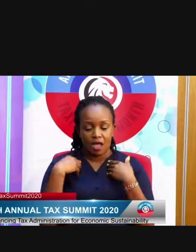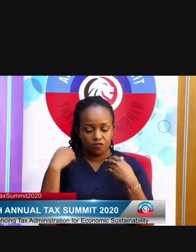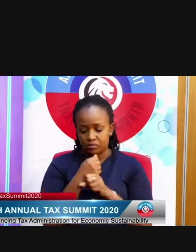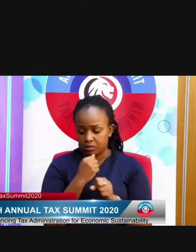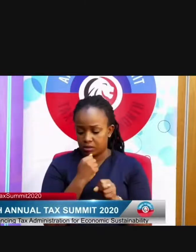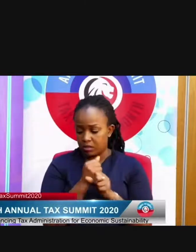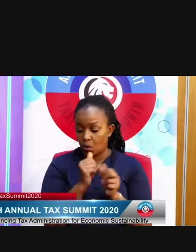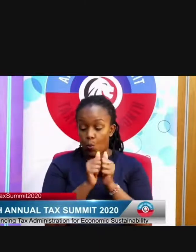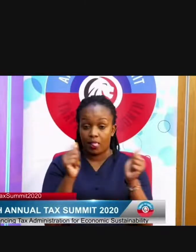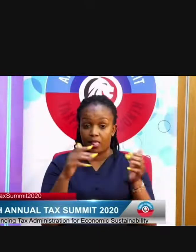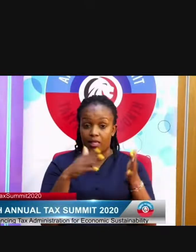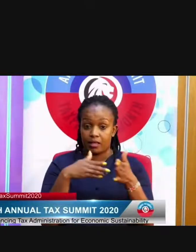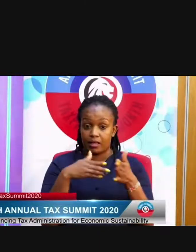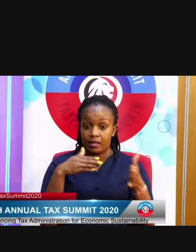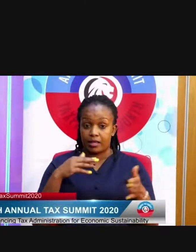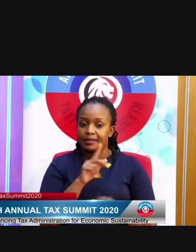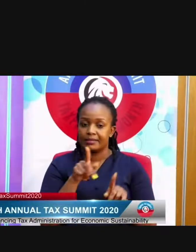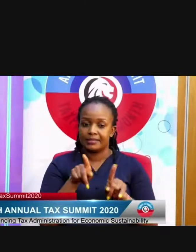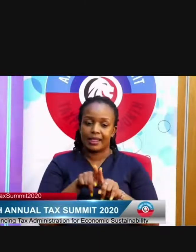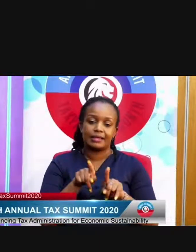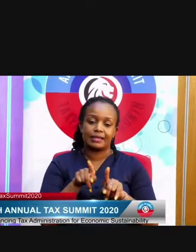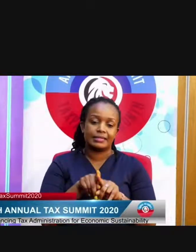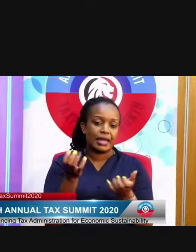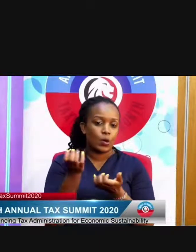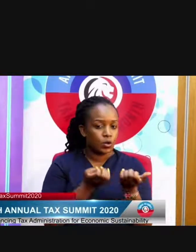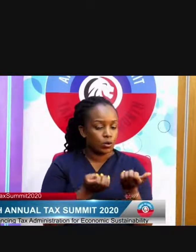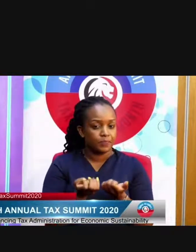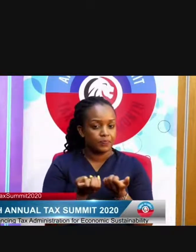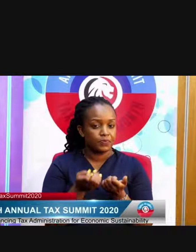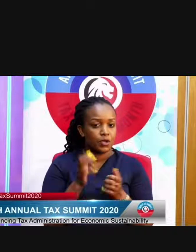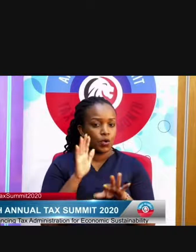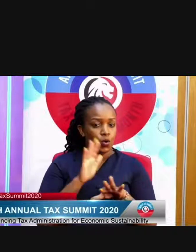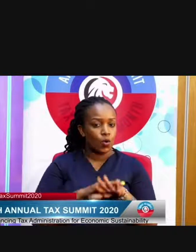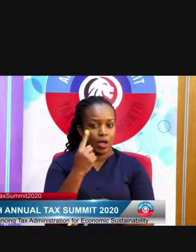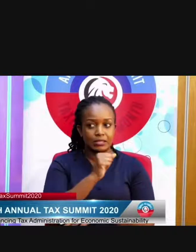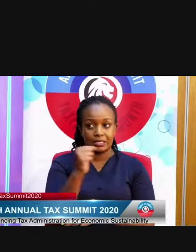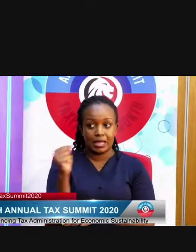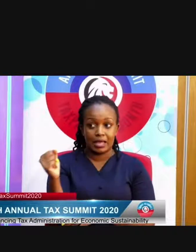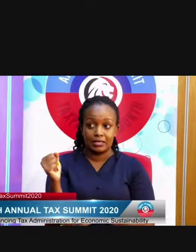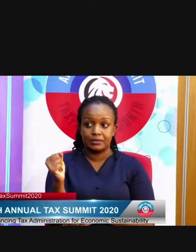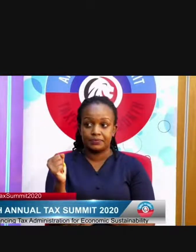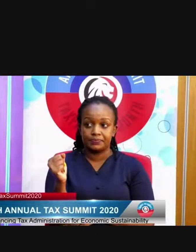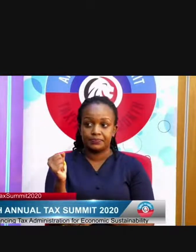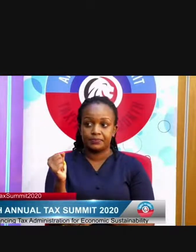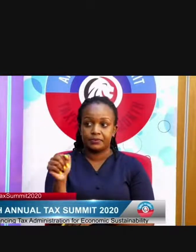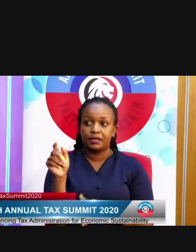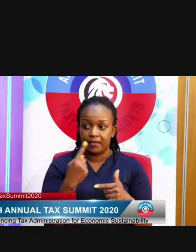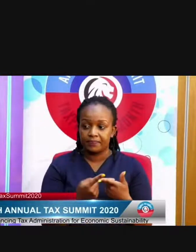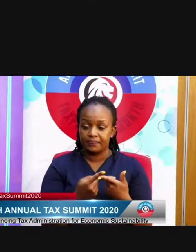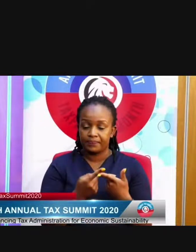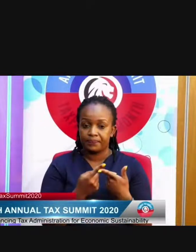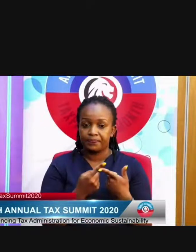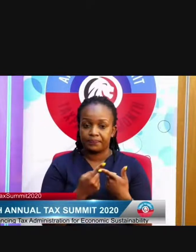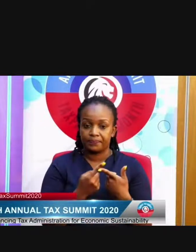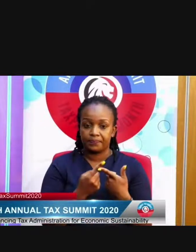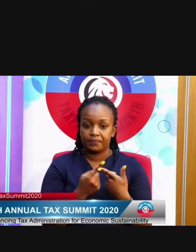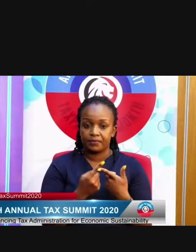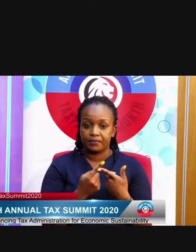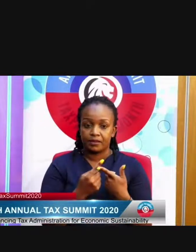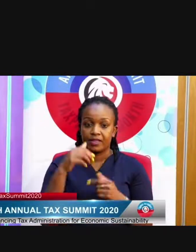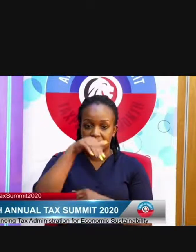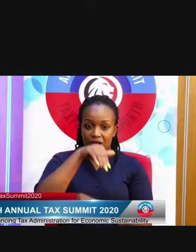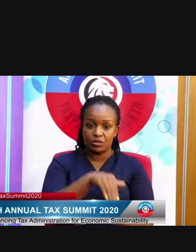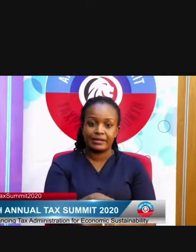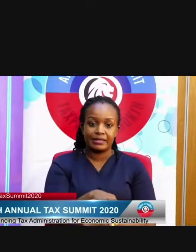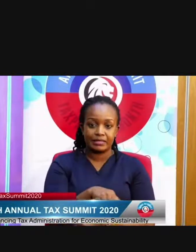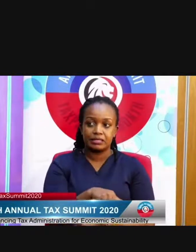us as an economy. On the one hand, the sovereign credit ratings downgrade, COVID on